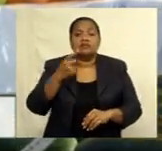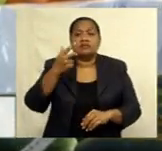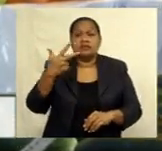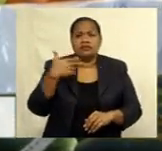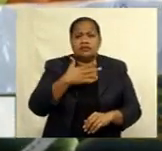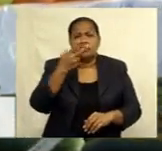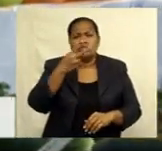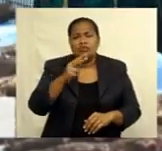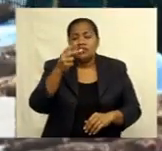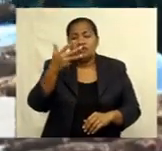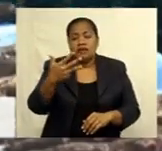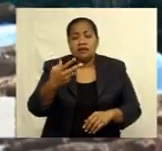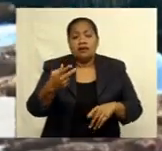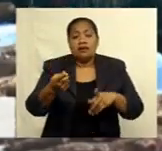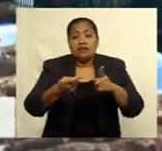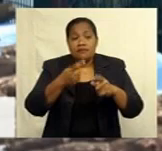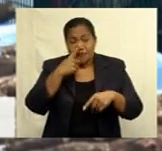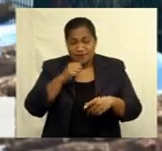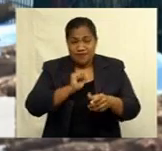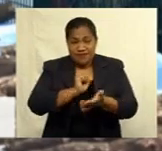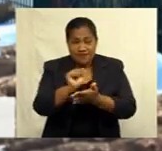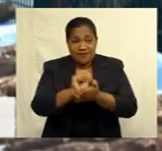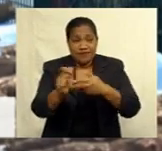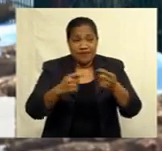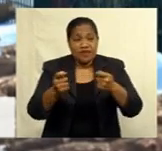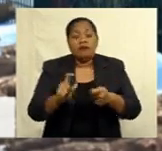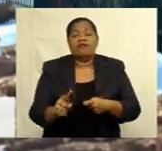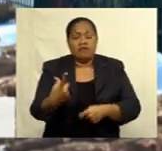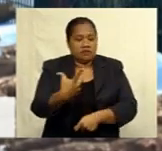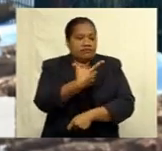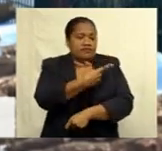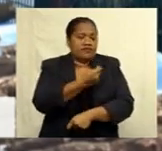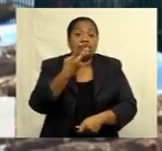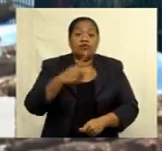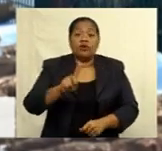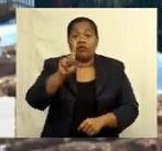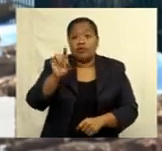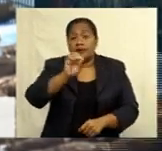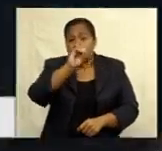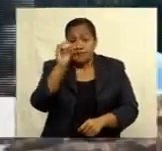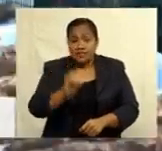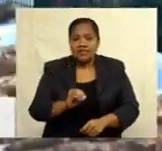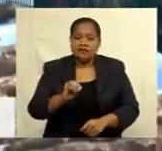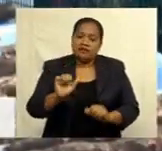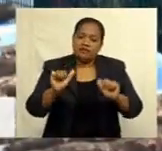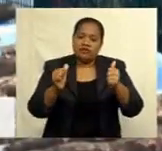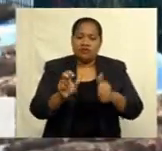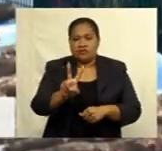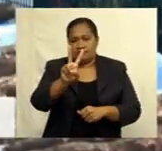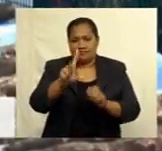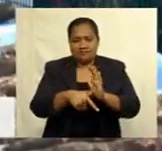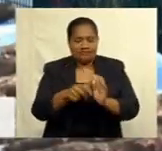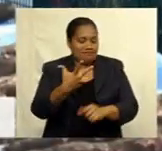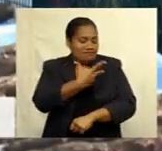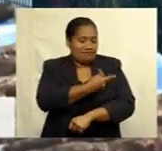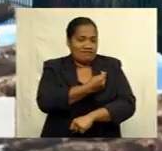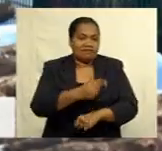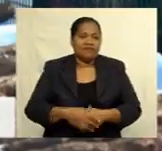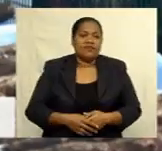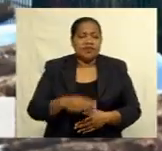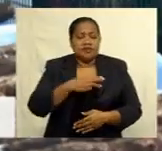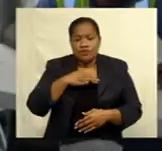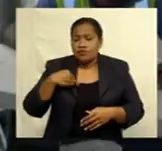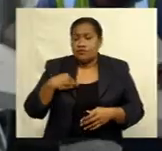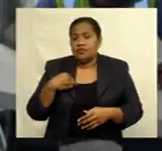3,829 market vendors have taken the first dose and about 21% have taken the second. Kumar adds the ministry is concerned about some